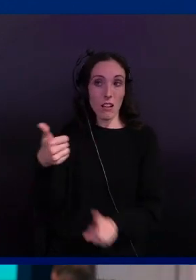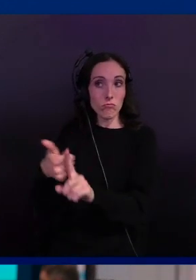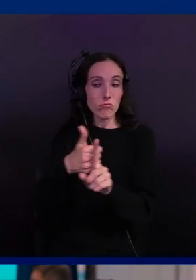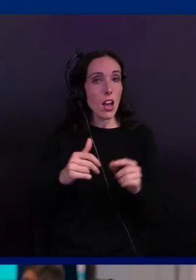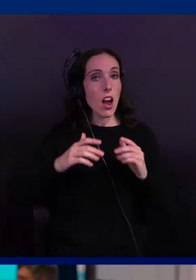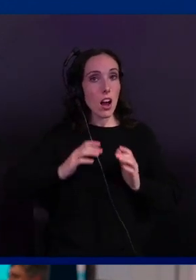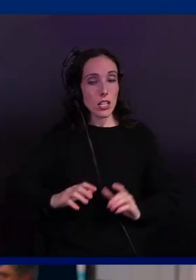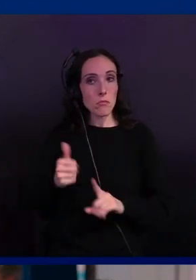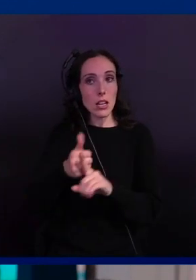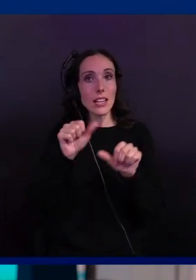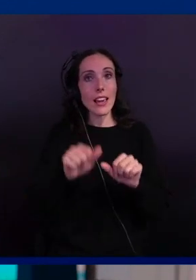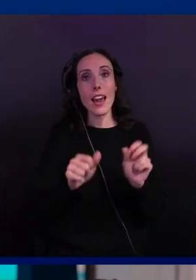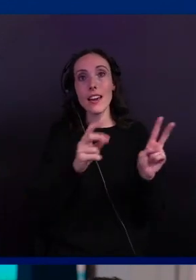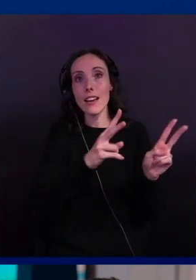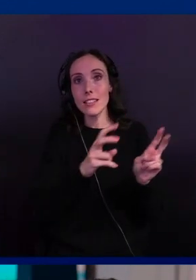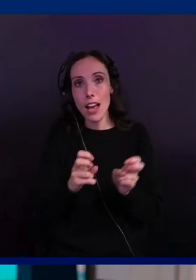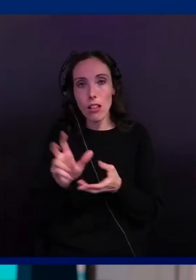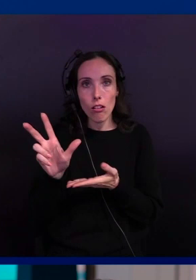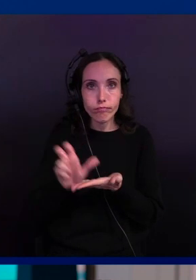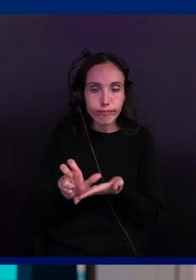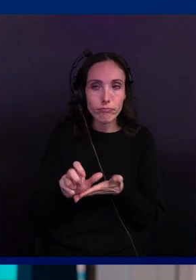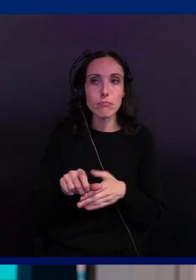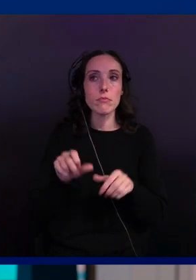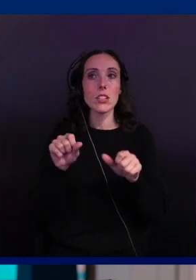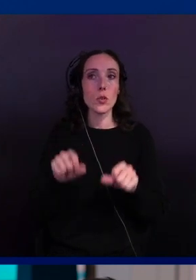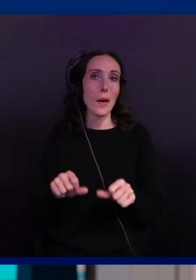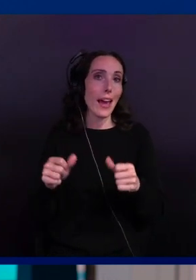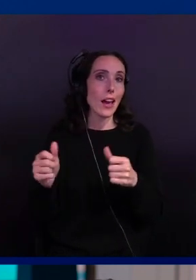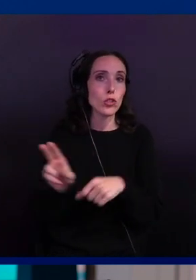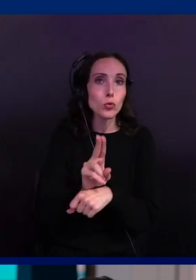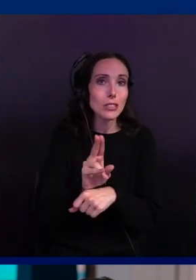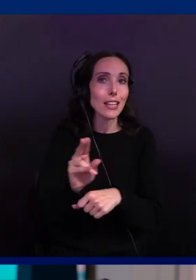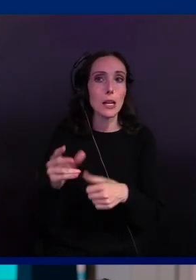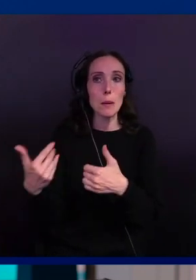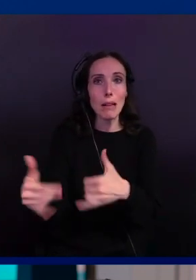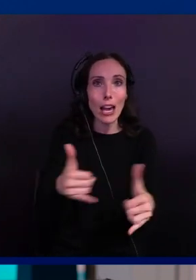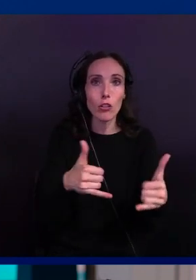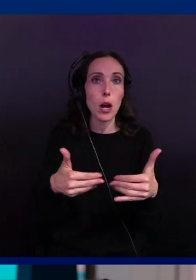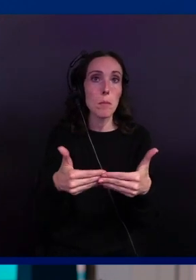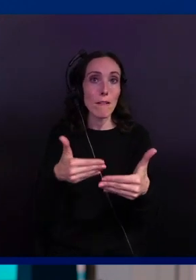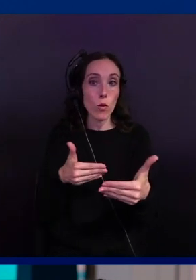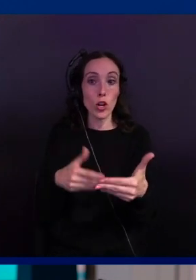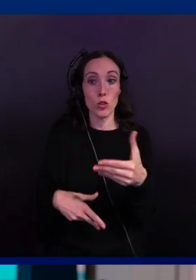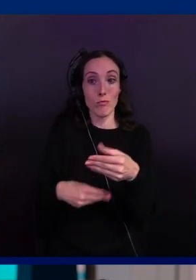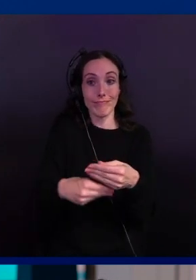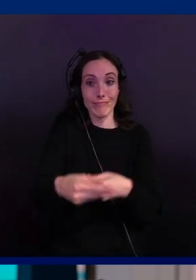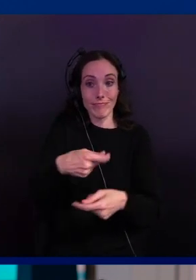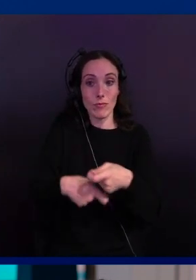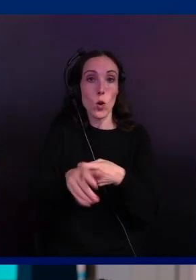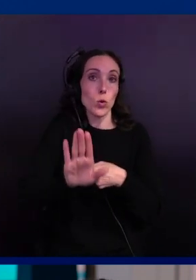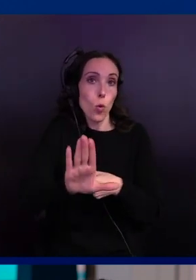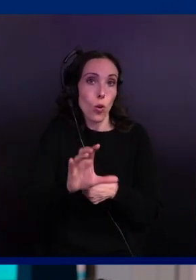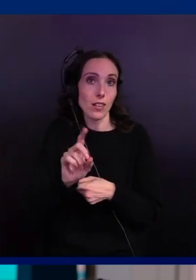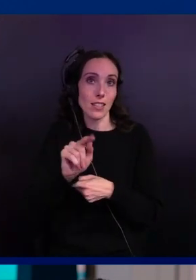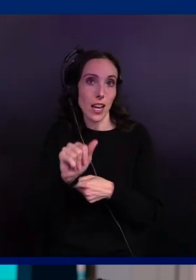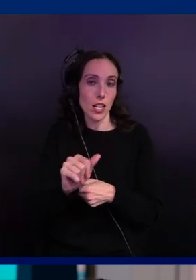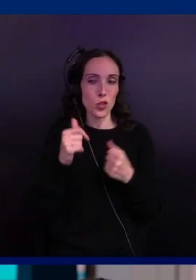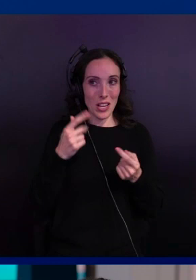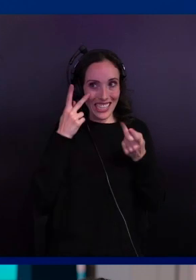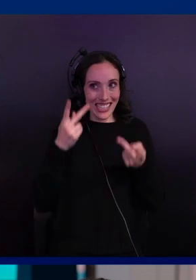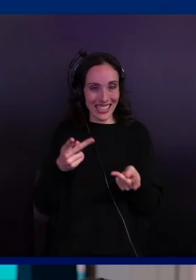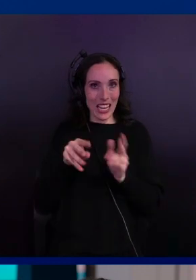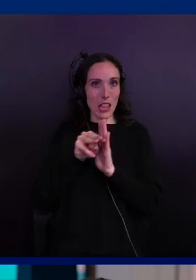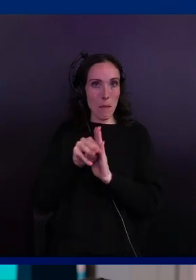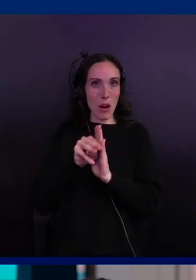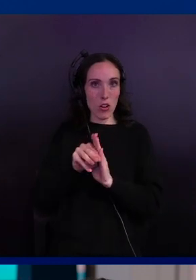can download. This is the synthetic data. You can use it, play around before you put your own data so that you can see the model. So